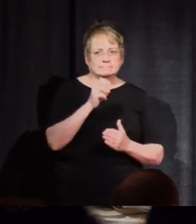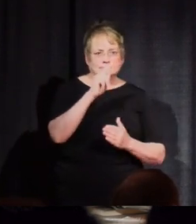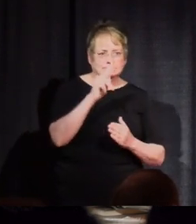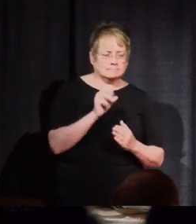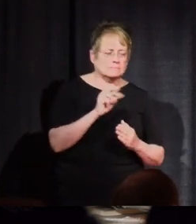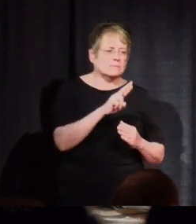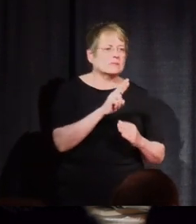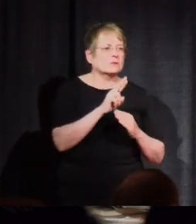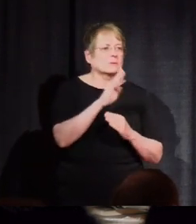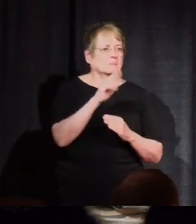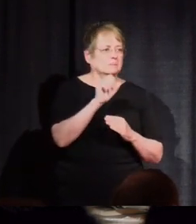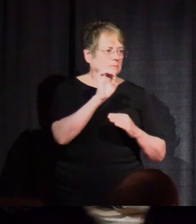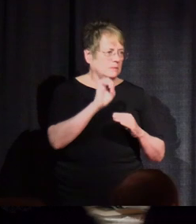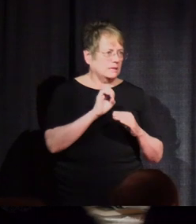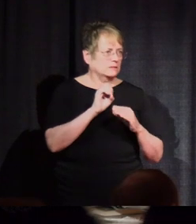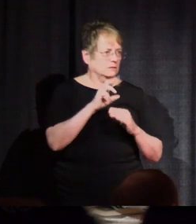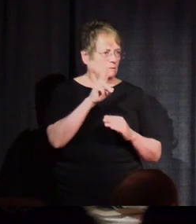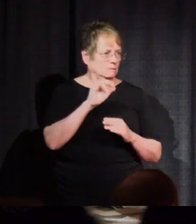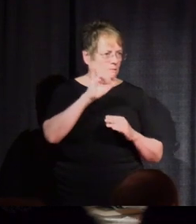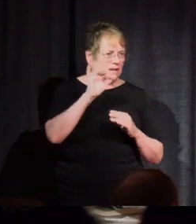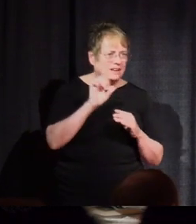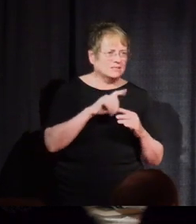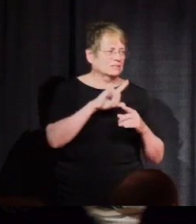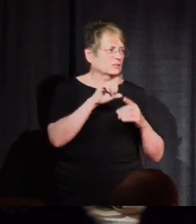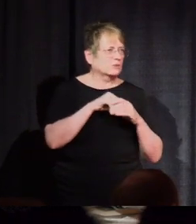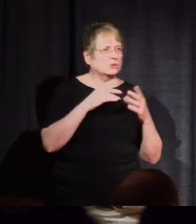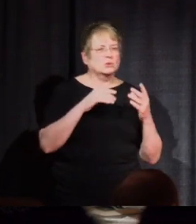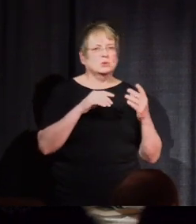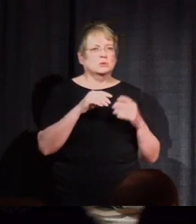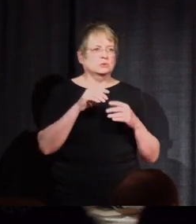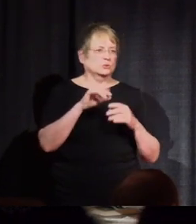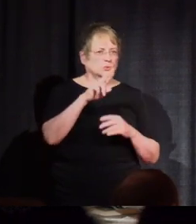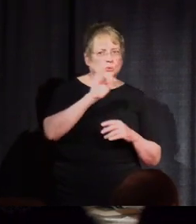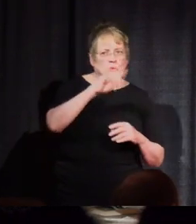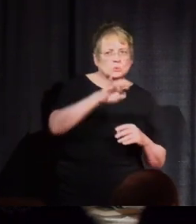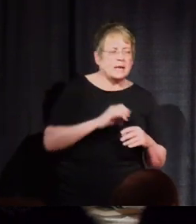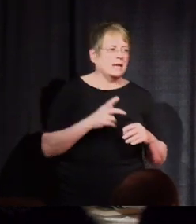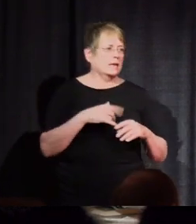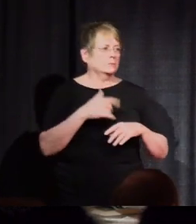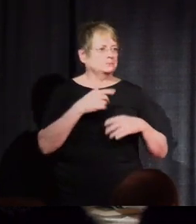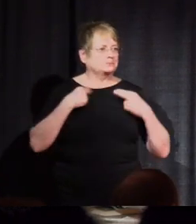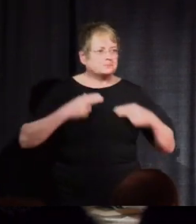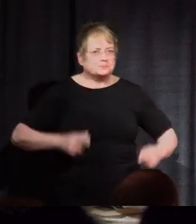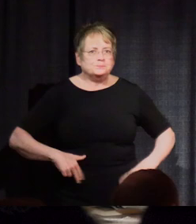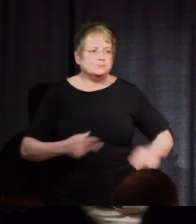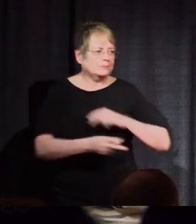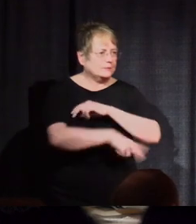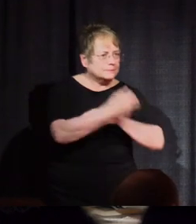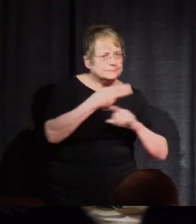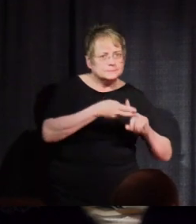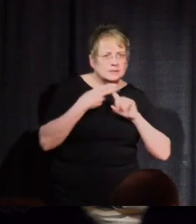harassment and more although gender-based violence is more can be directed against men women and